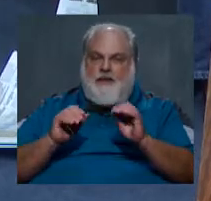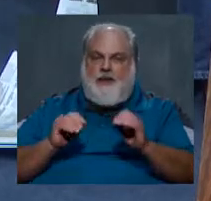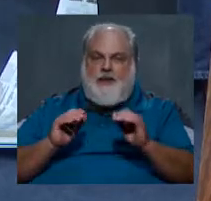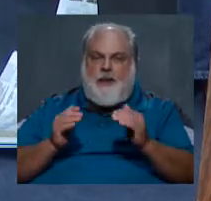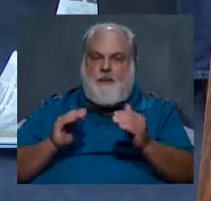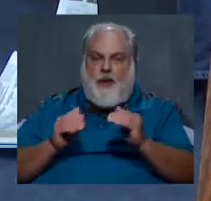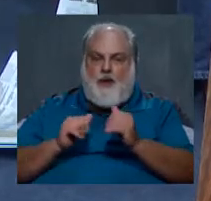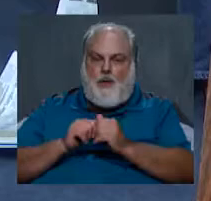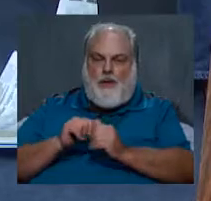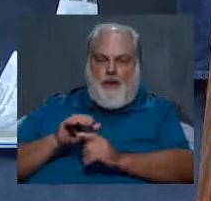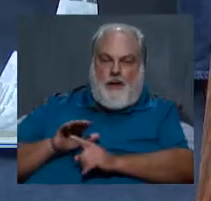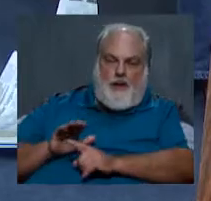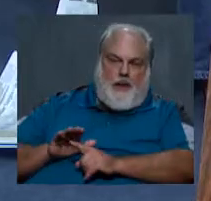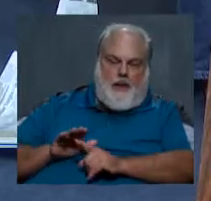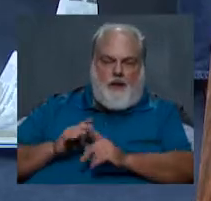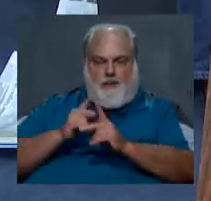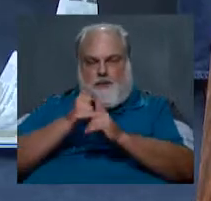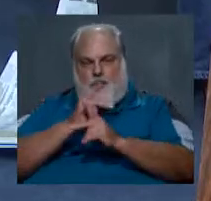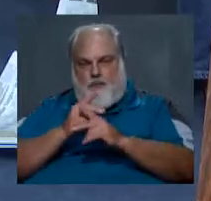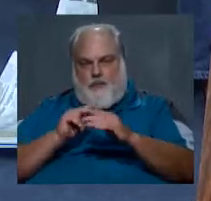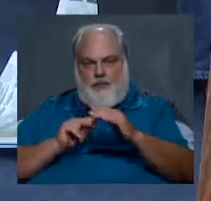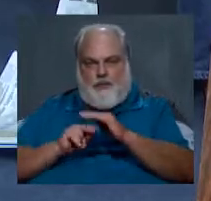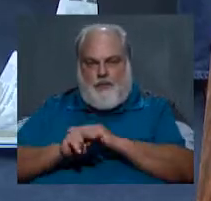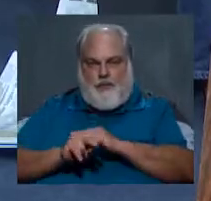the simulation model.